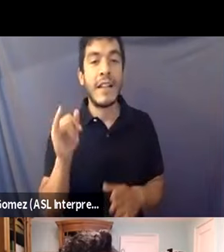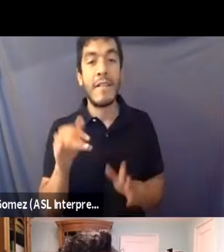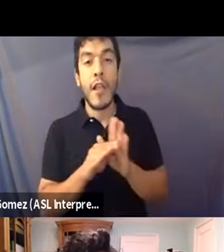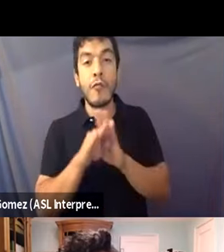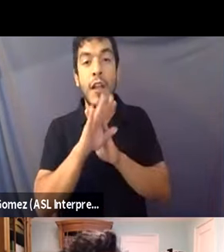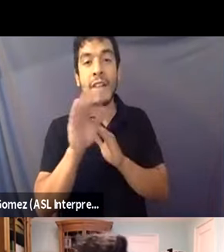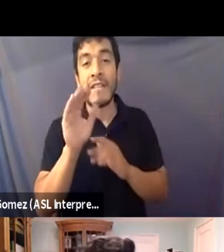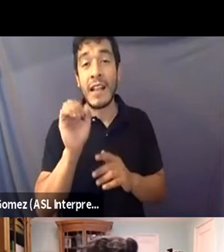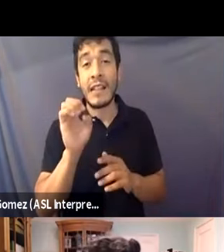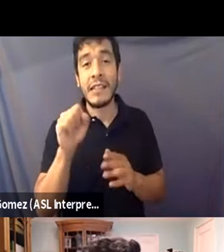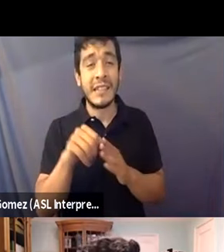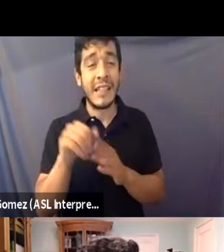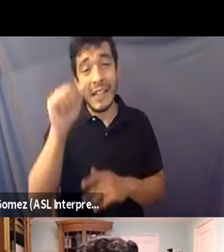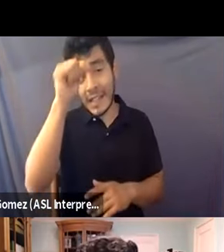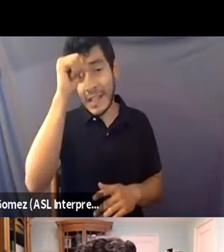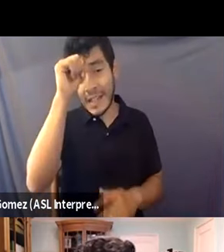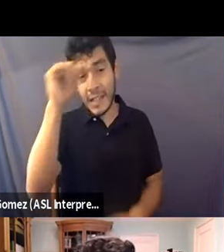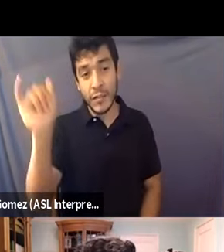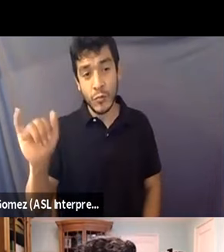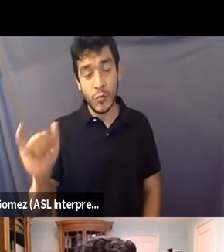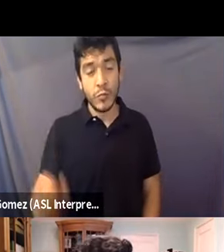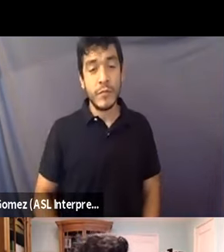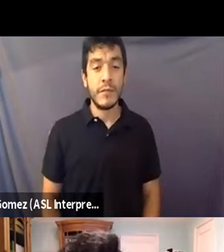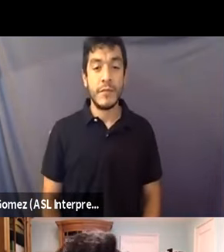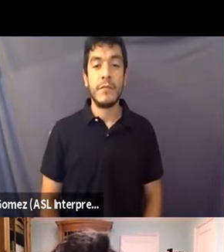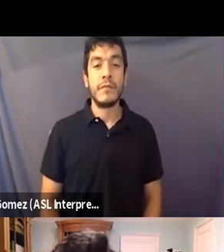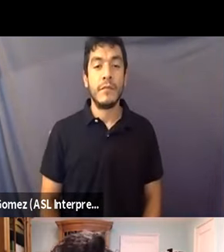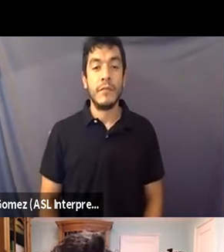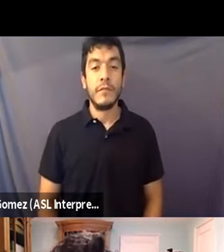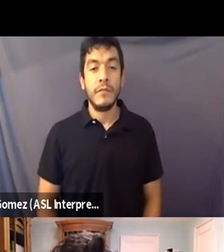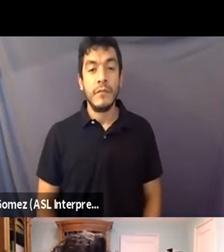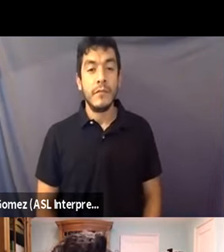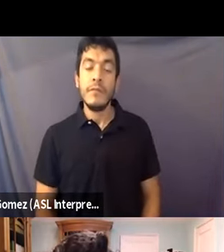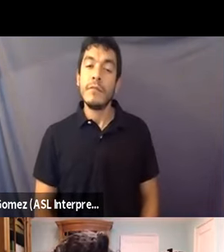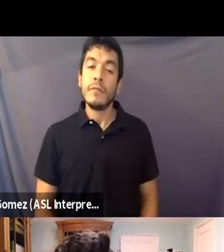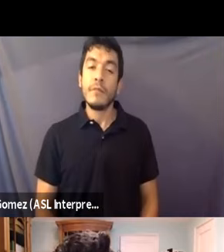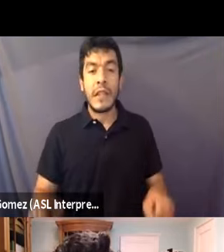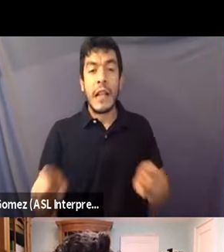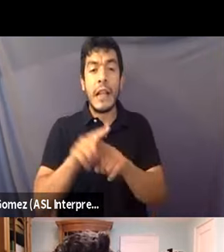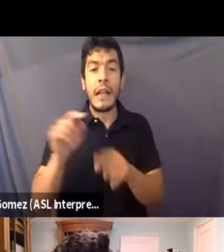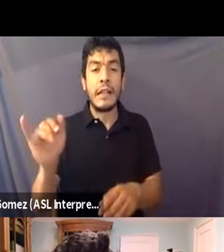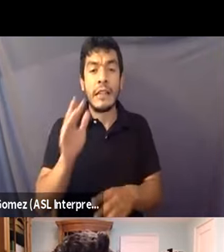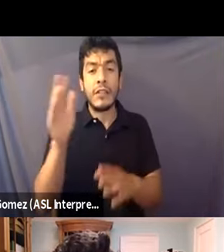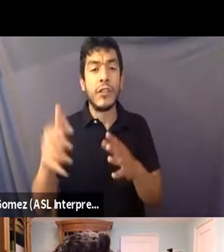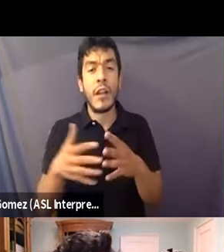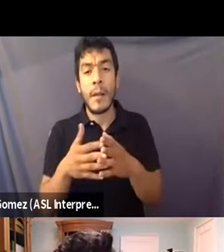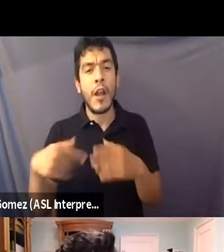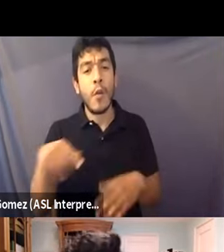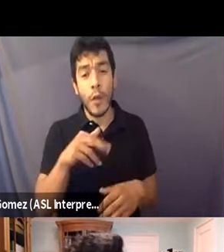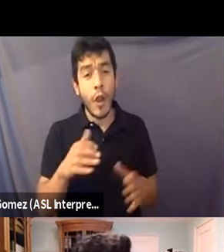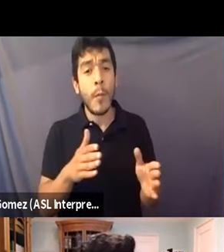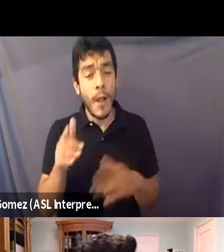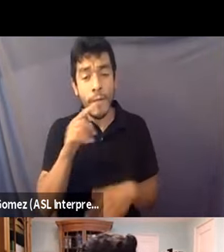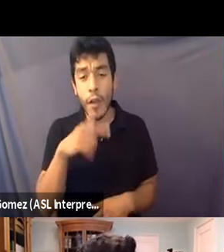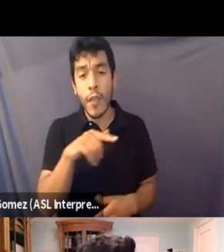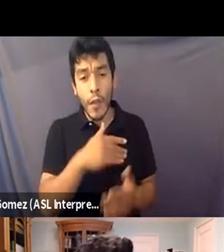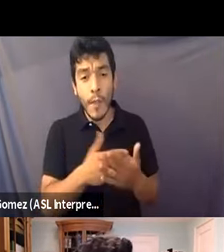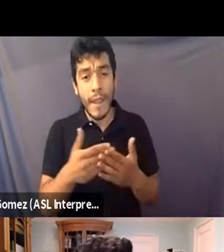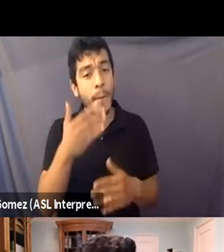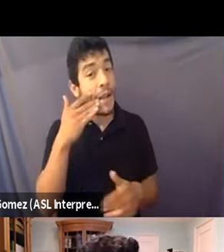India too. So we are, we are, as Asian Americans, we're preparing for those things because the blame